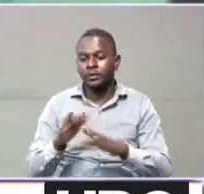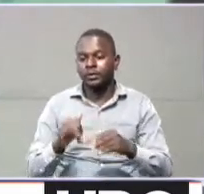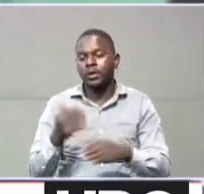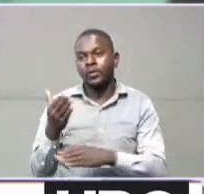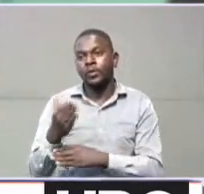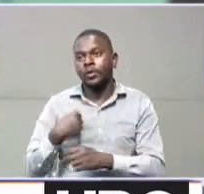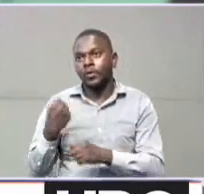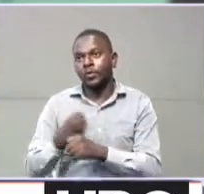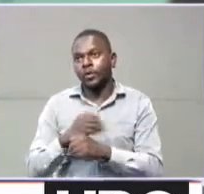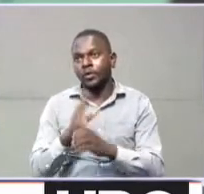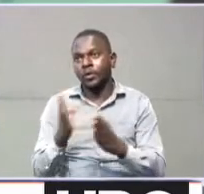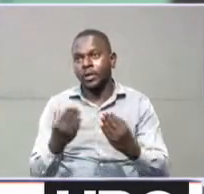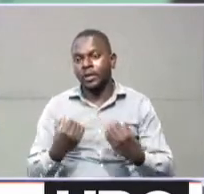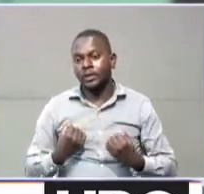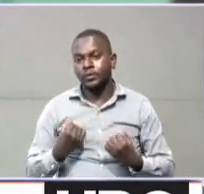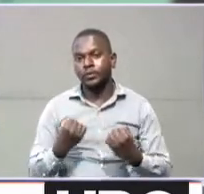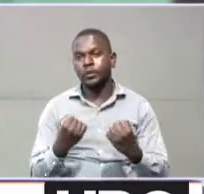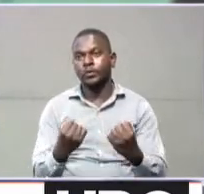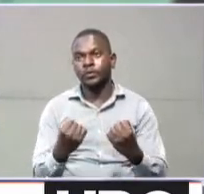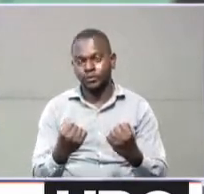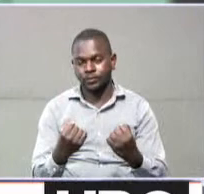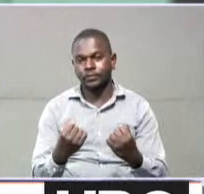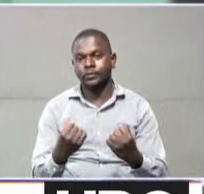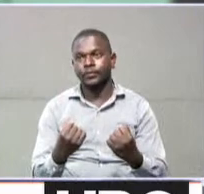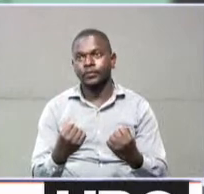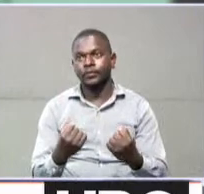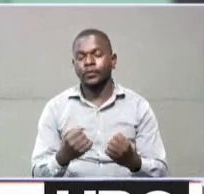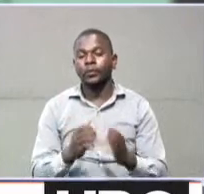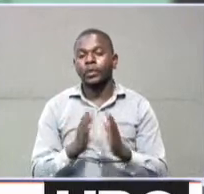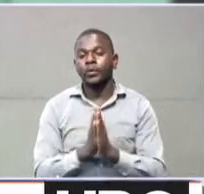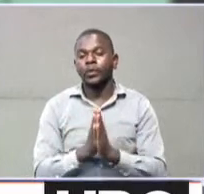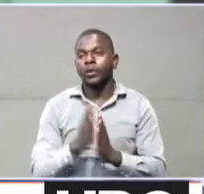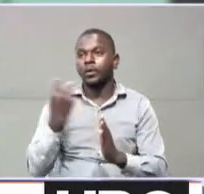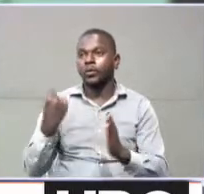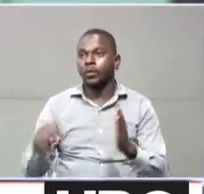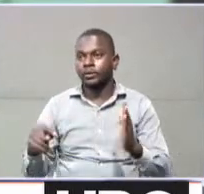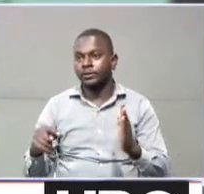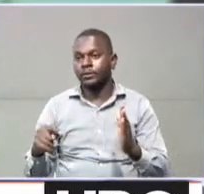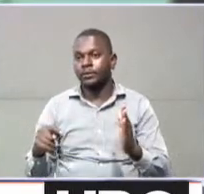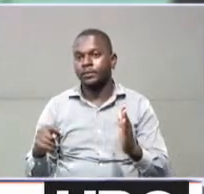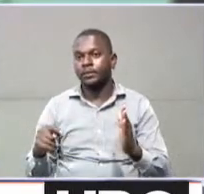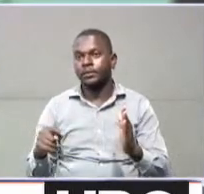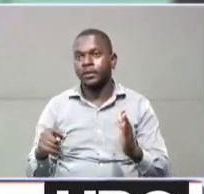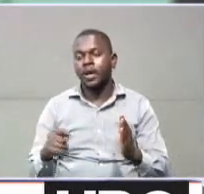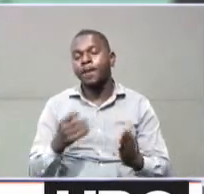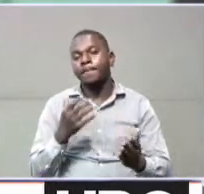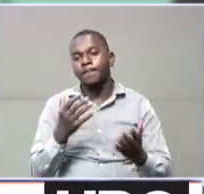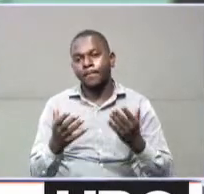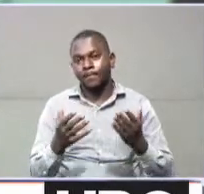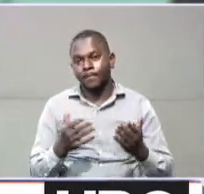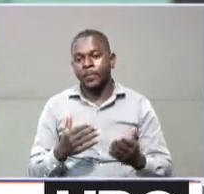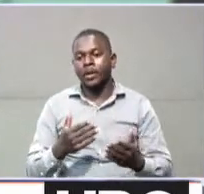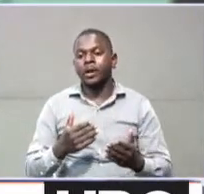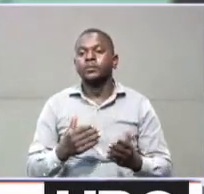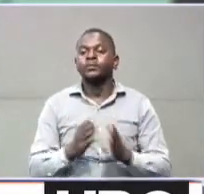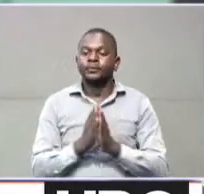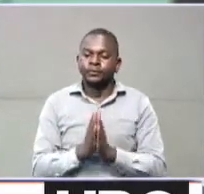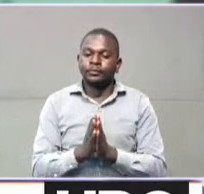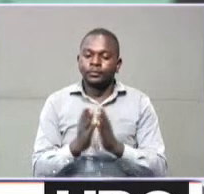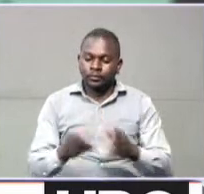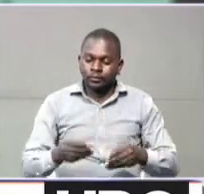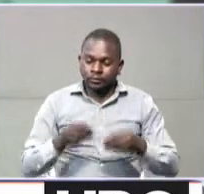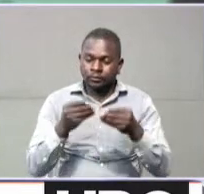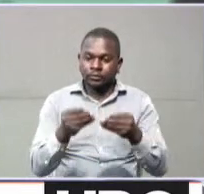minister of works and transport his prayer is that may i please give